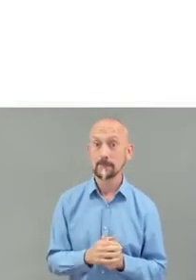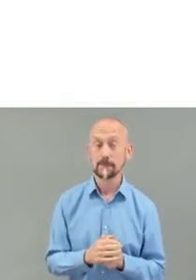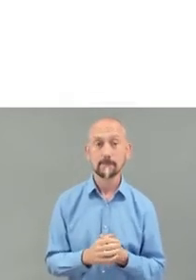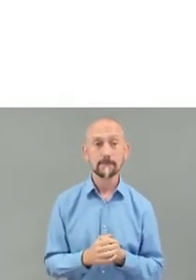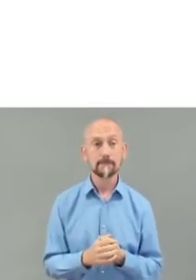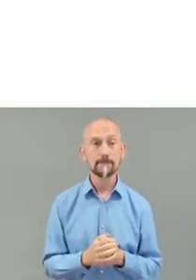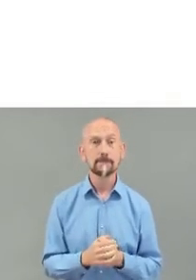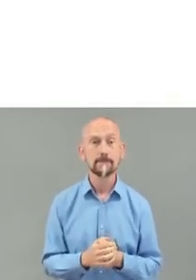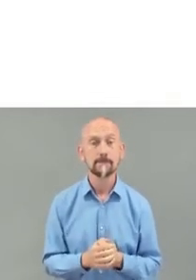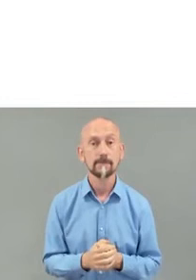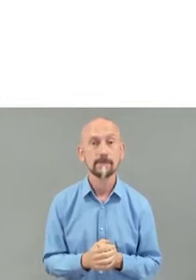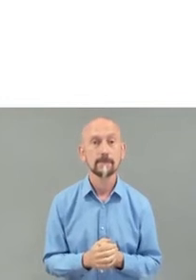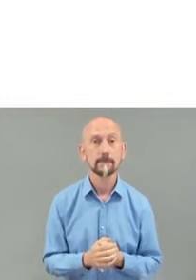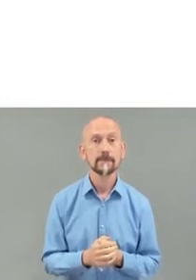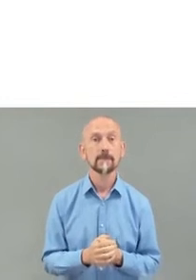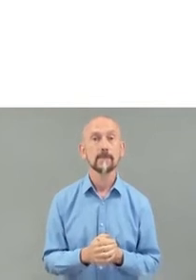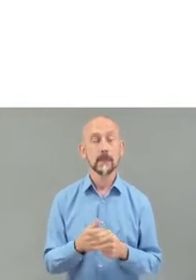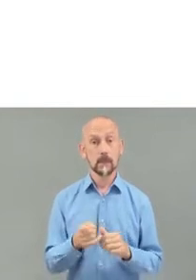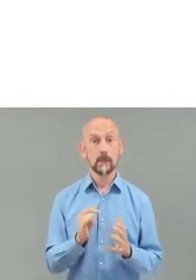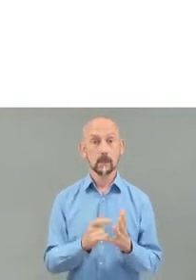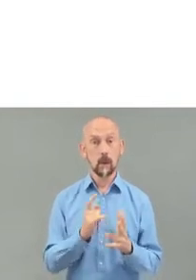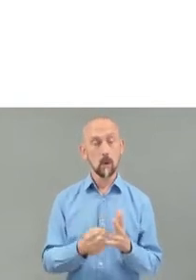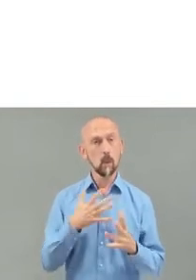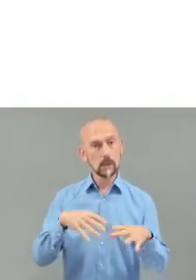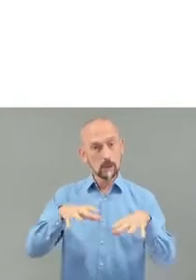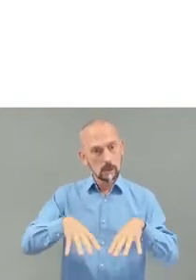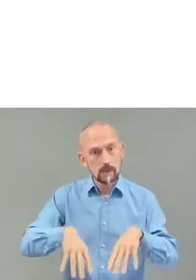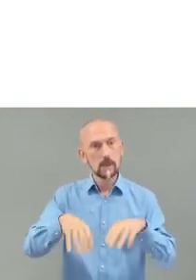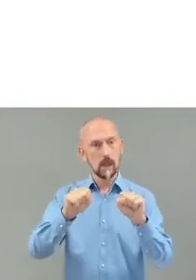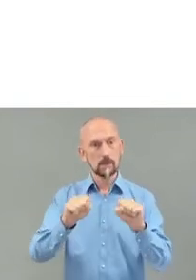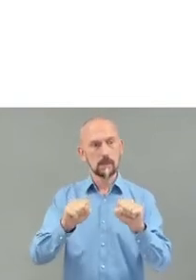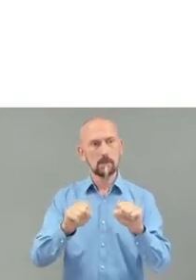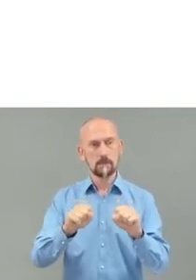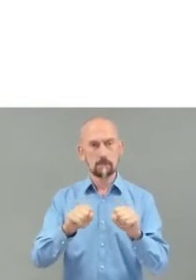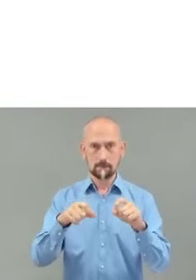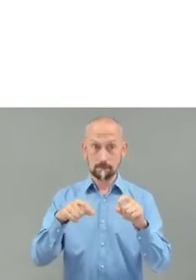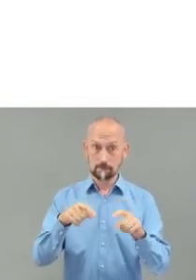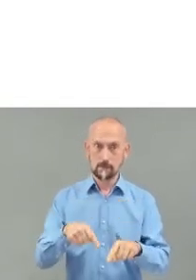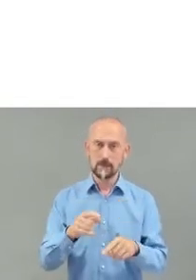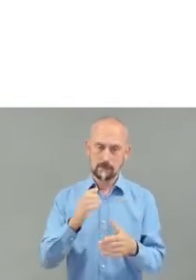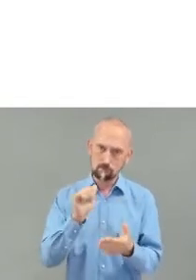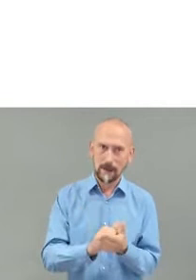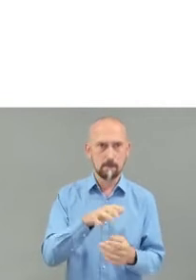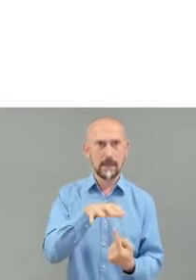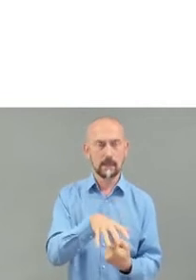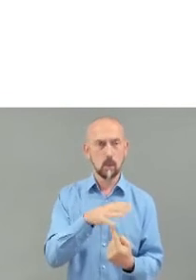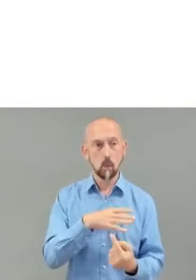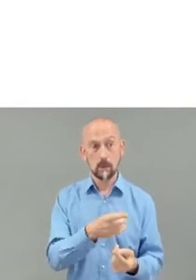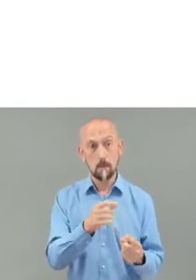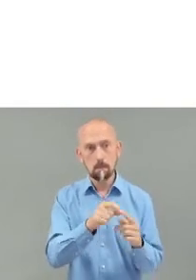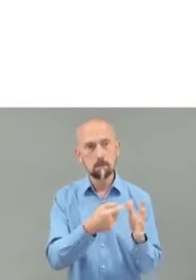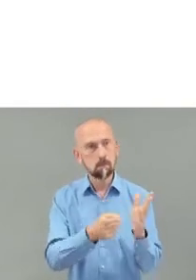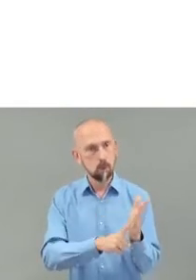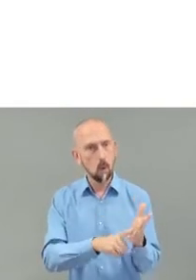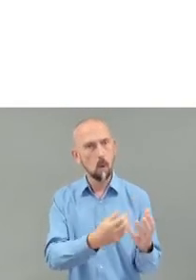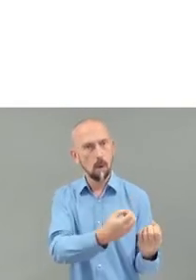And we're going to start this initiative where we absolutely should start, which is hearing from Paul. I'd like to emphasize this is a pseudonym that Paul's